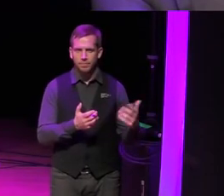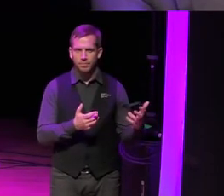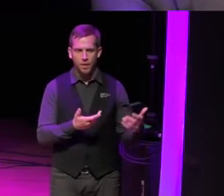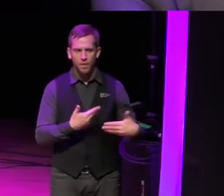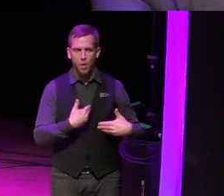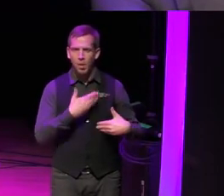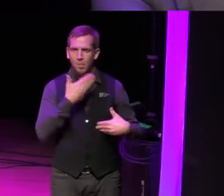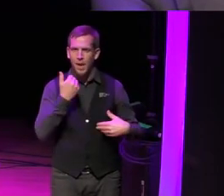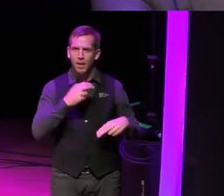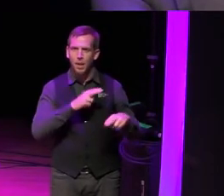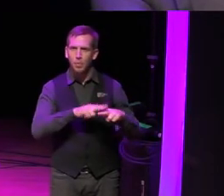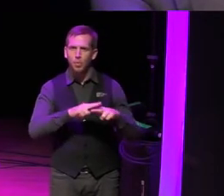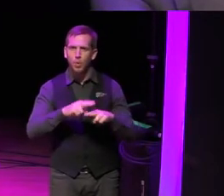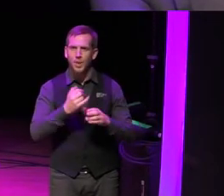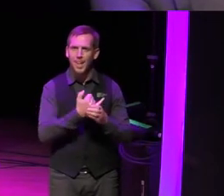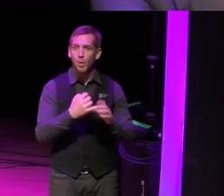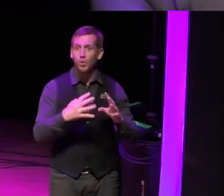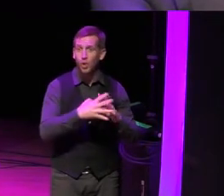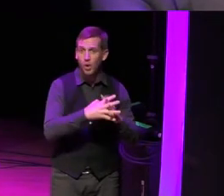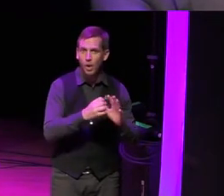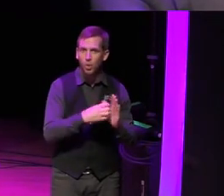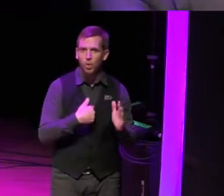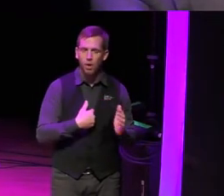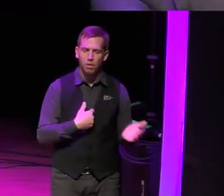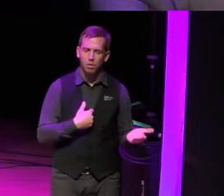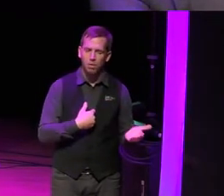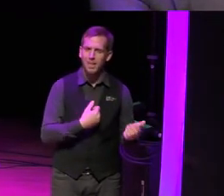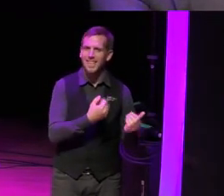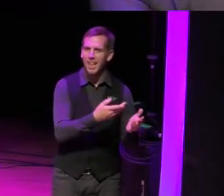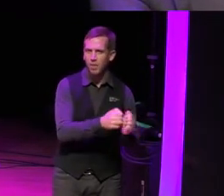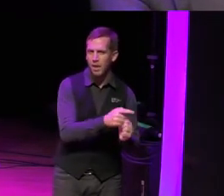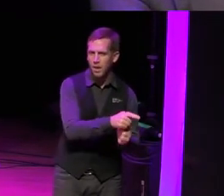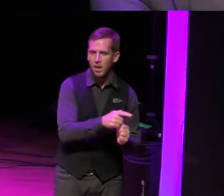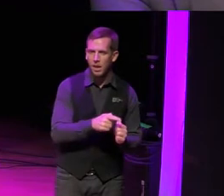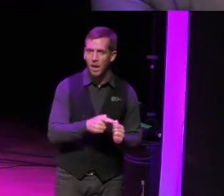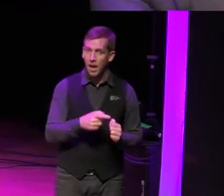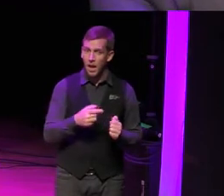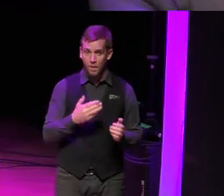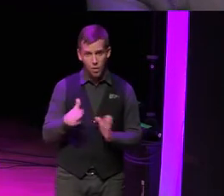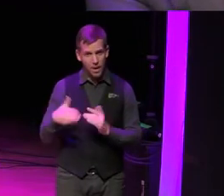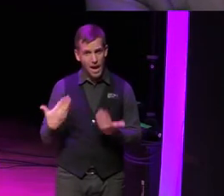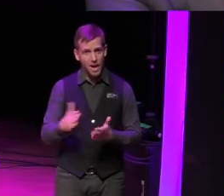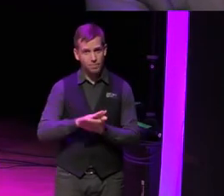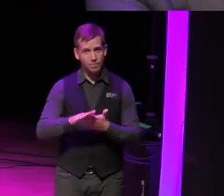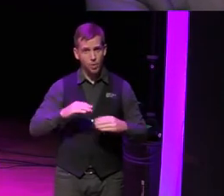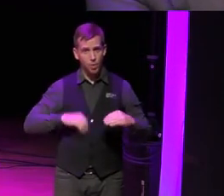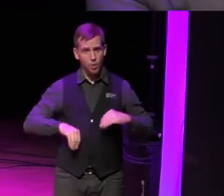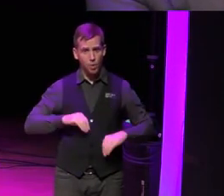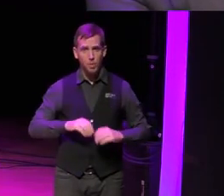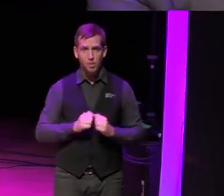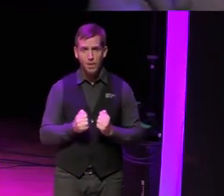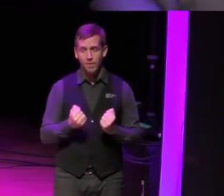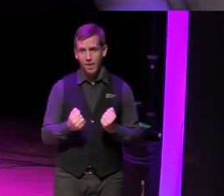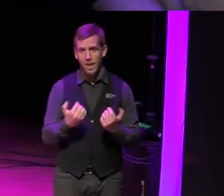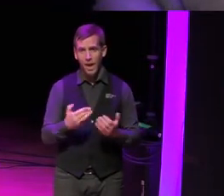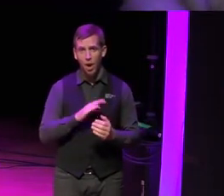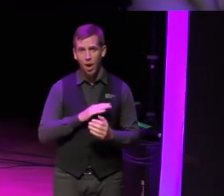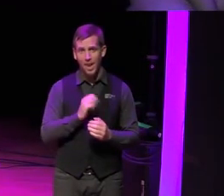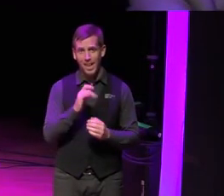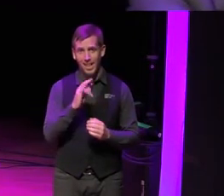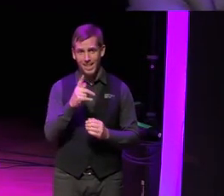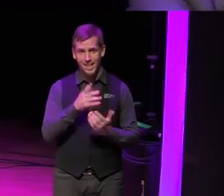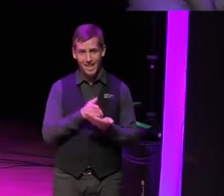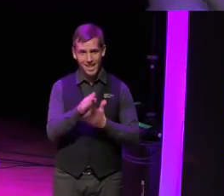better position in church, but it's still corruption. The best thing then is to have one code of ethics. Whilst you must